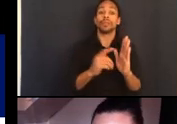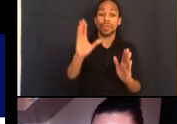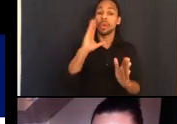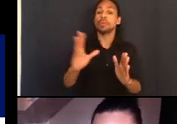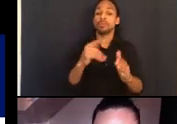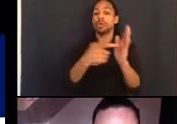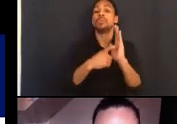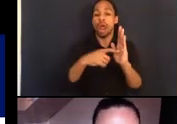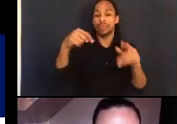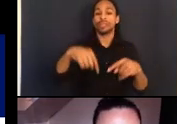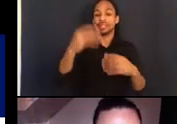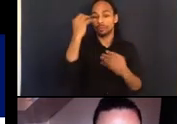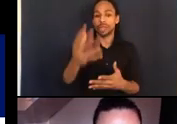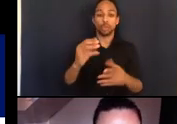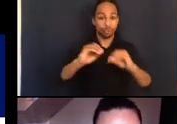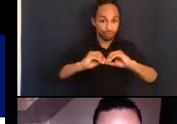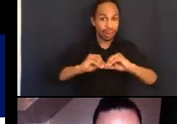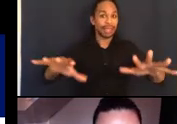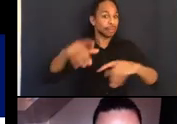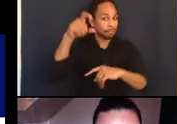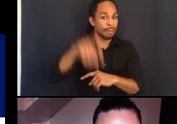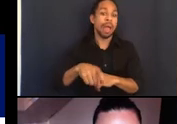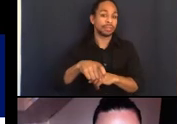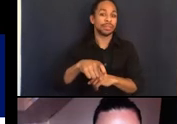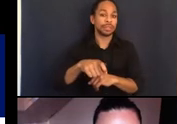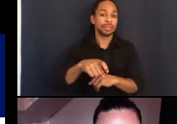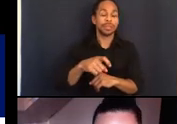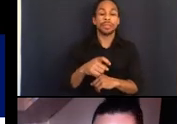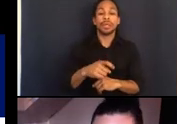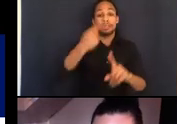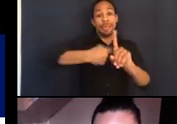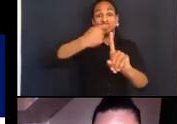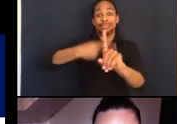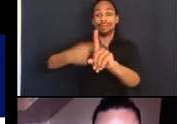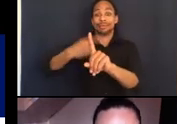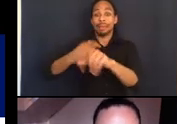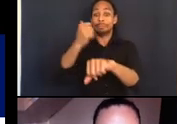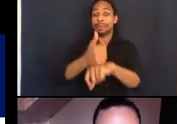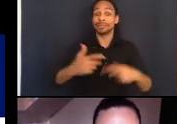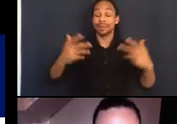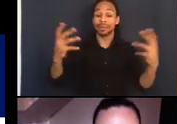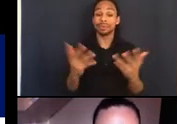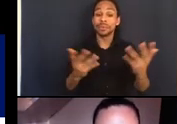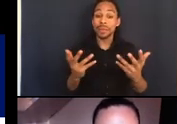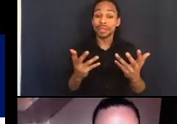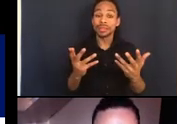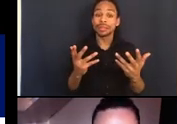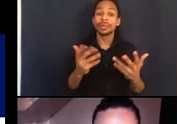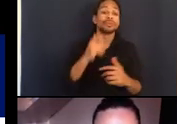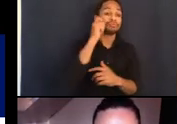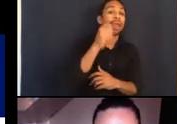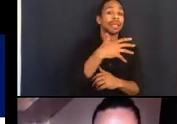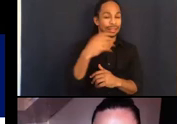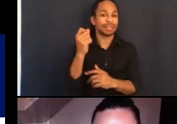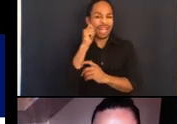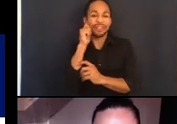notably disability, but it is, definitely progress. So we're really excited about how far we've come in the last month to really focus attention on this